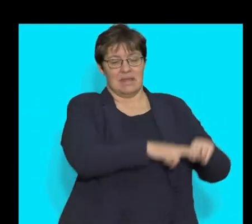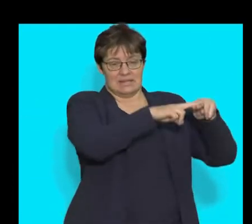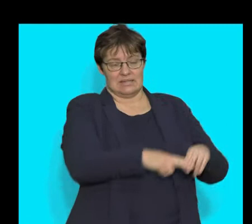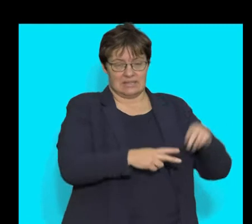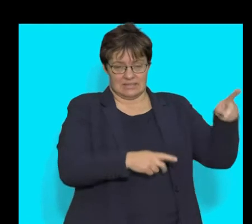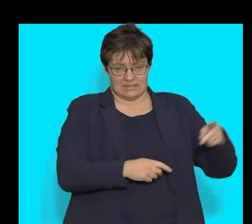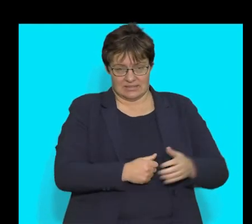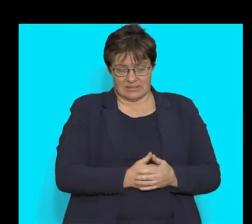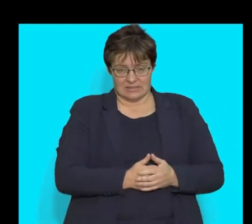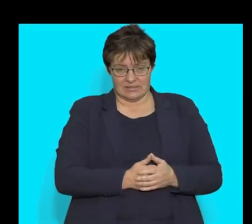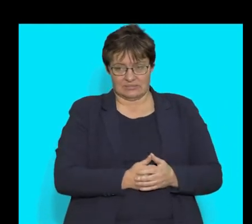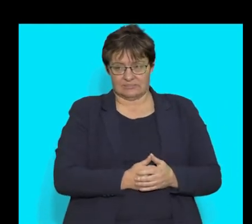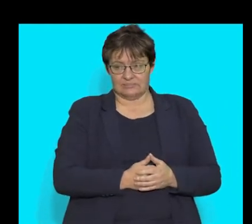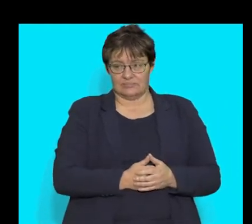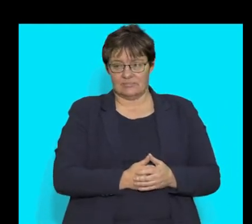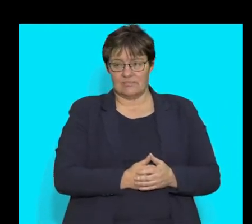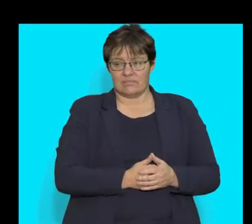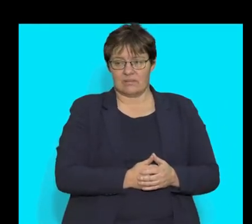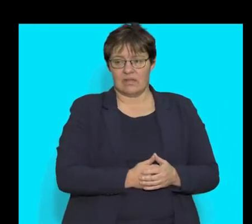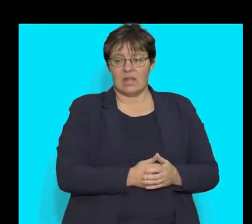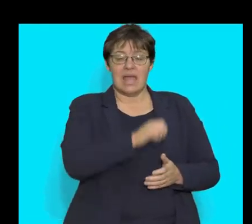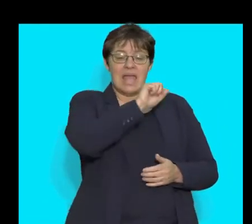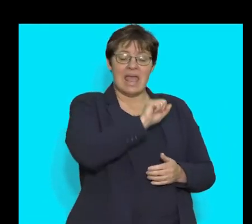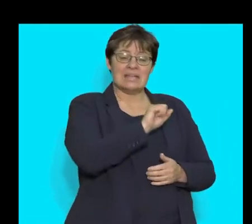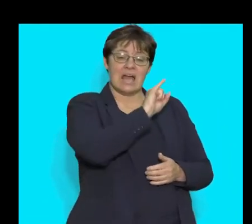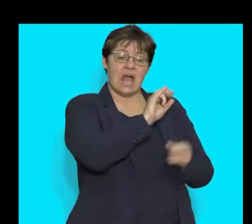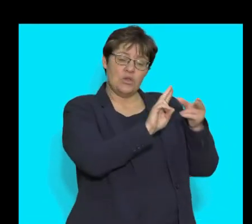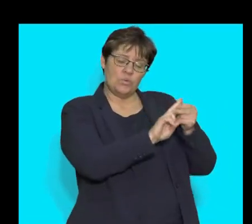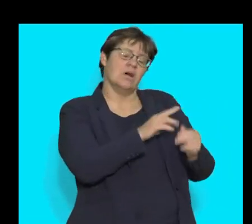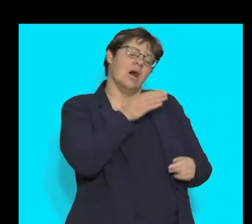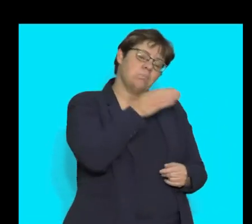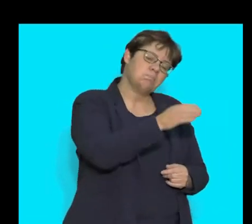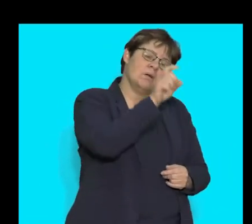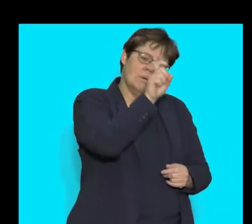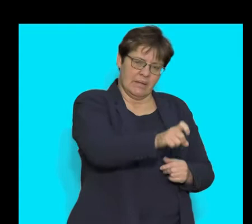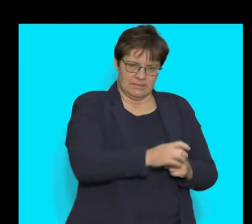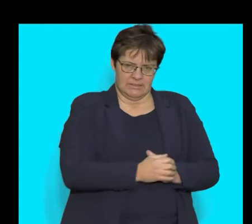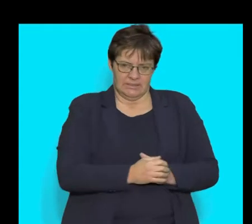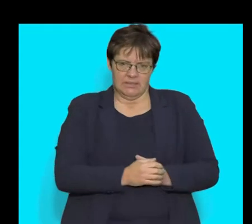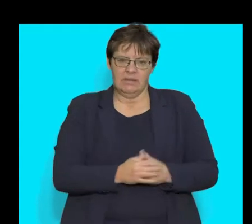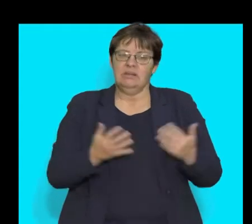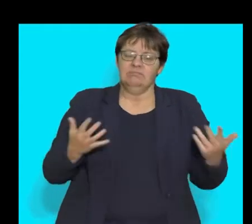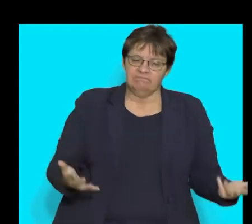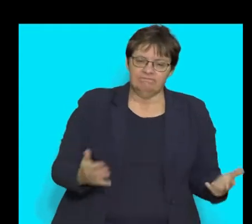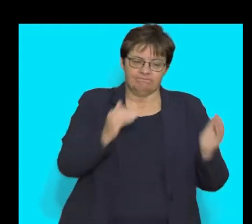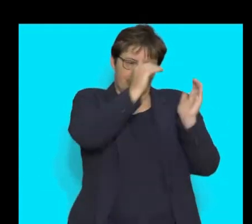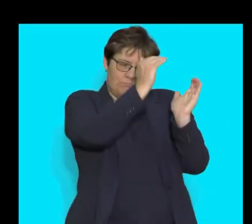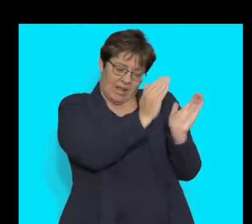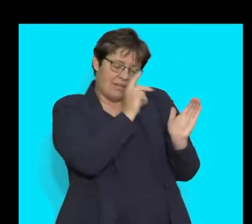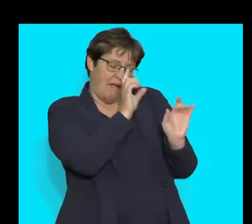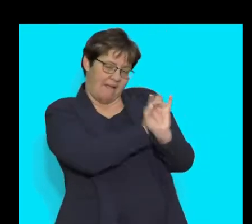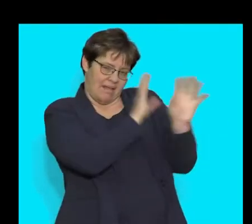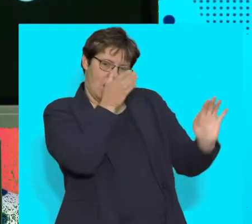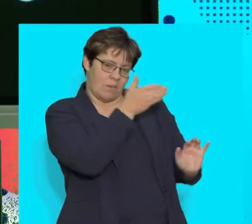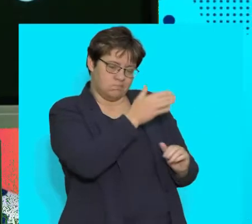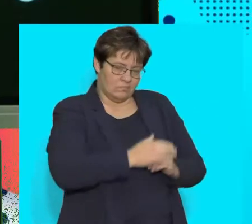vertical axis. Please always put the SI units there and put them in brackets so we've got it very